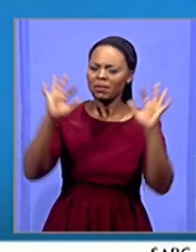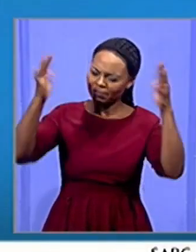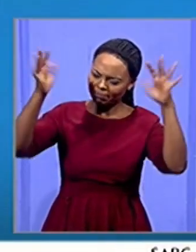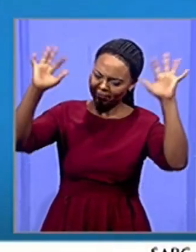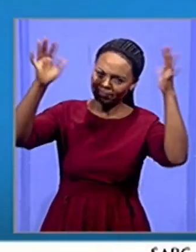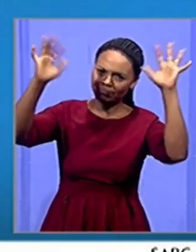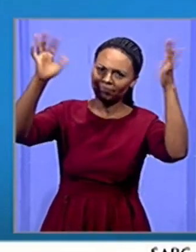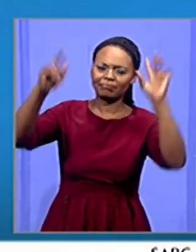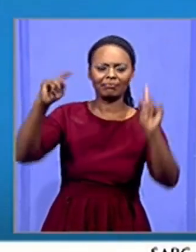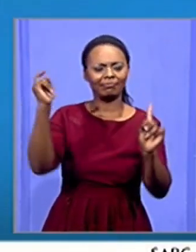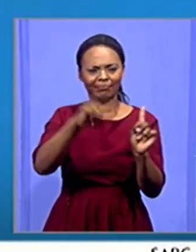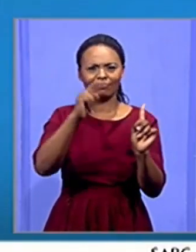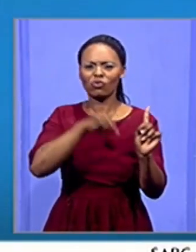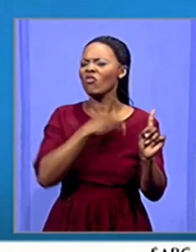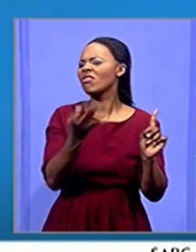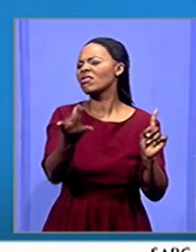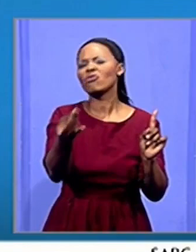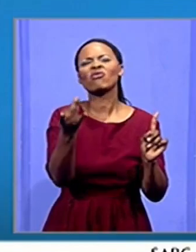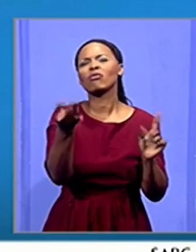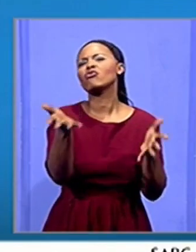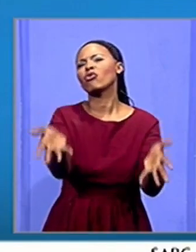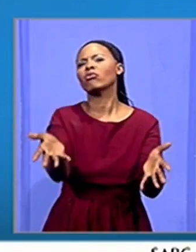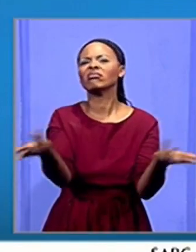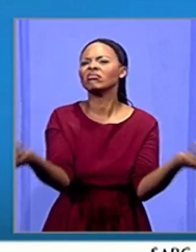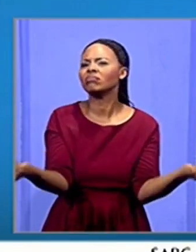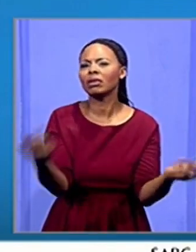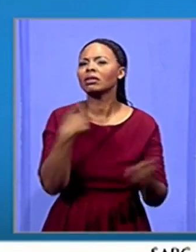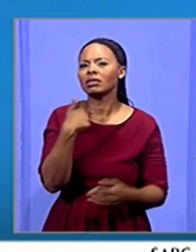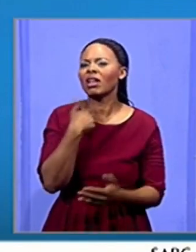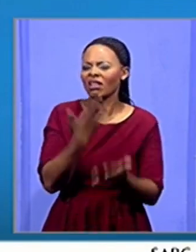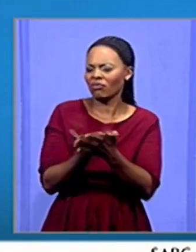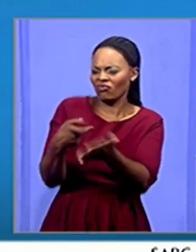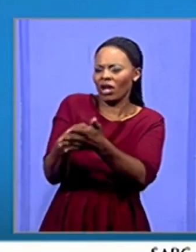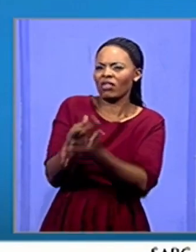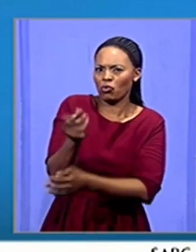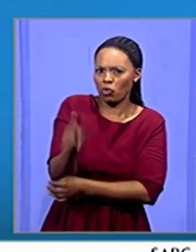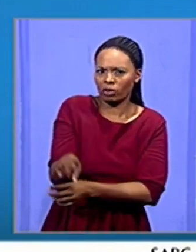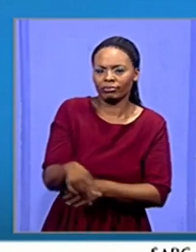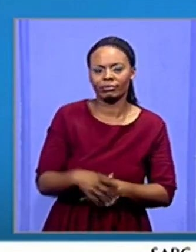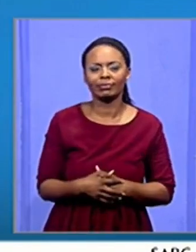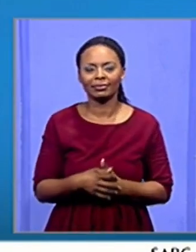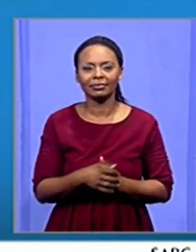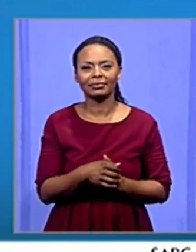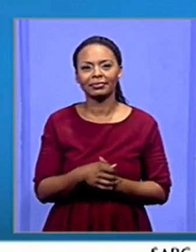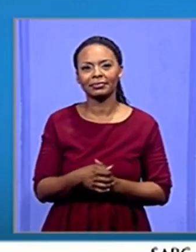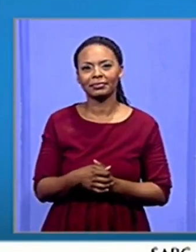lebogiša ka gore nama ke nama nna ebile o ka reng ka e reka.